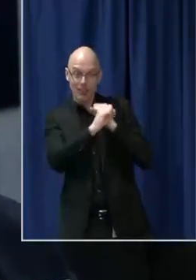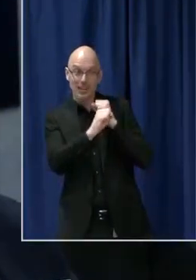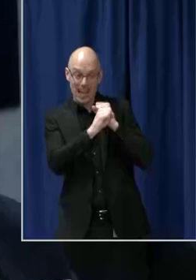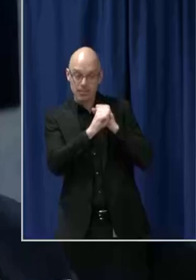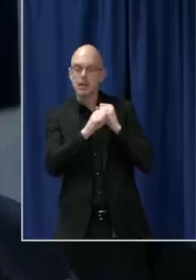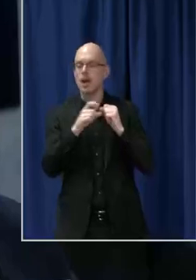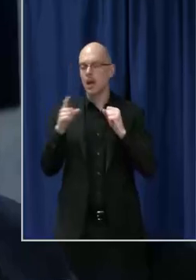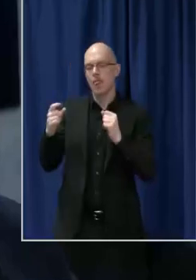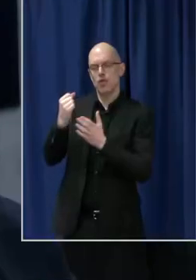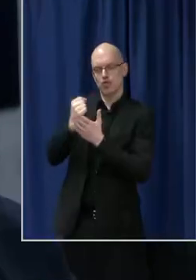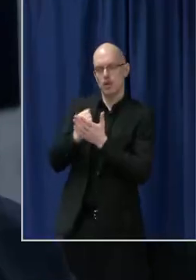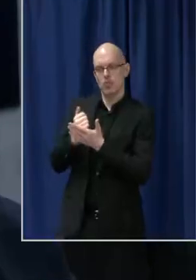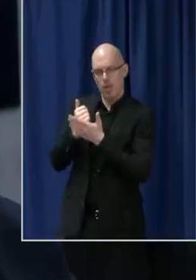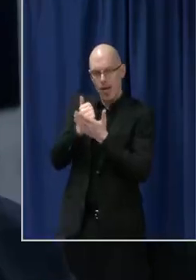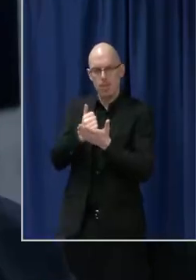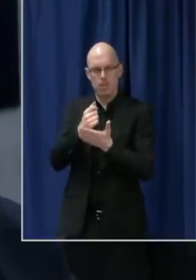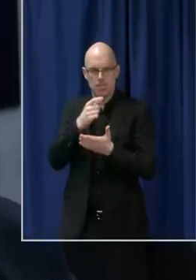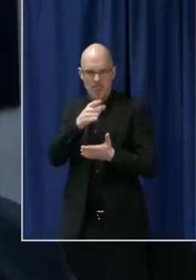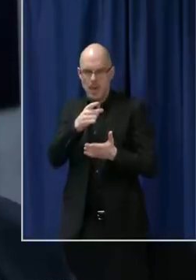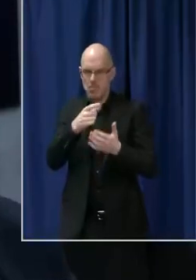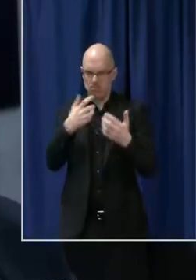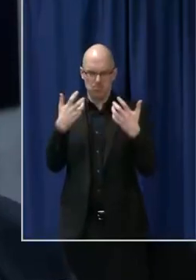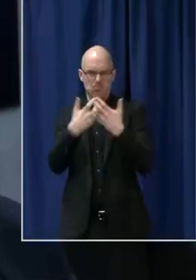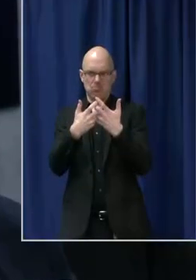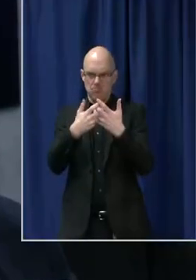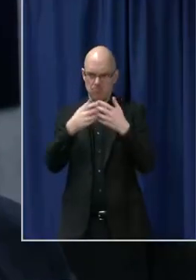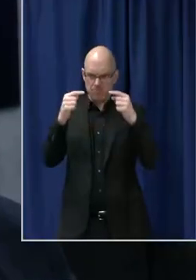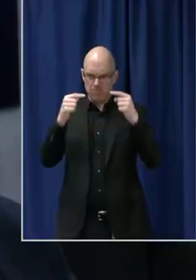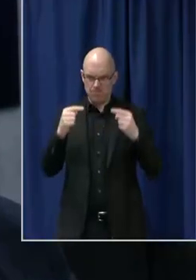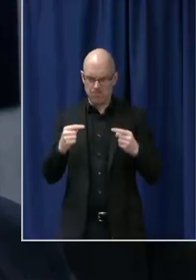Any comments or questions on the first